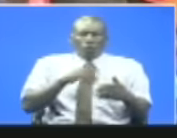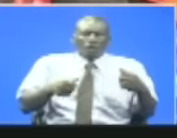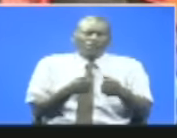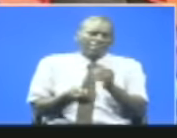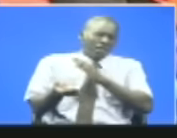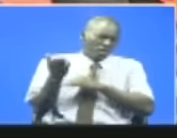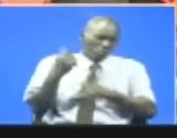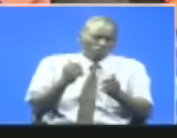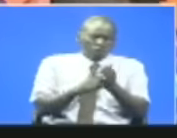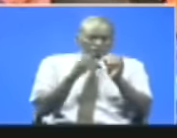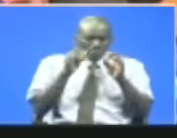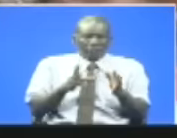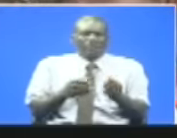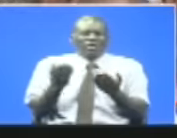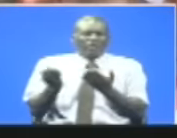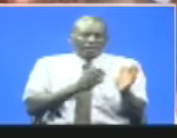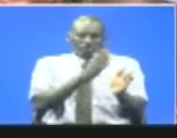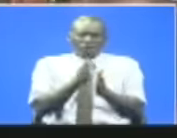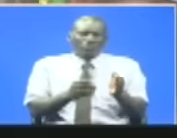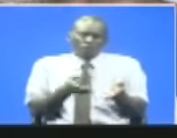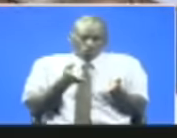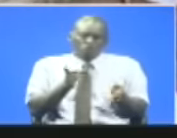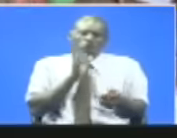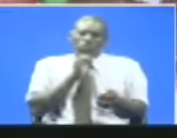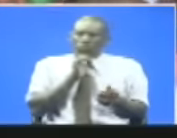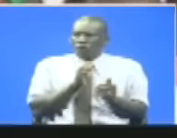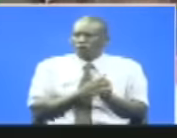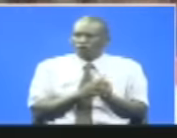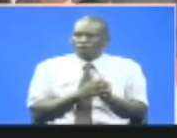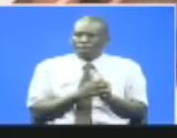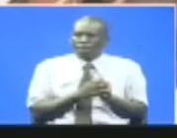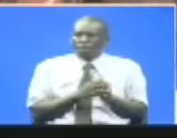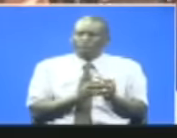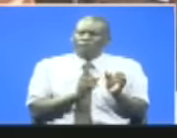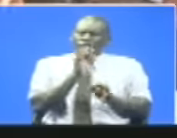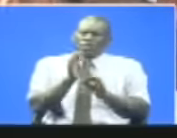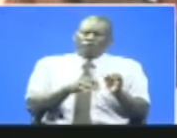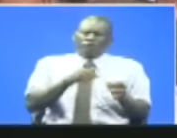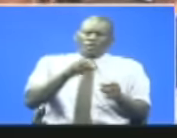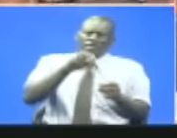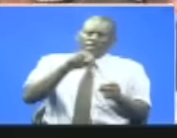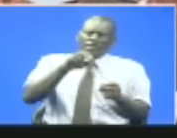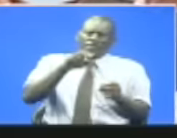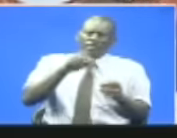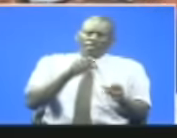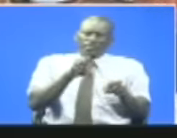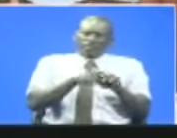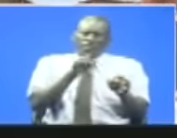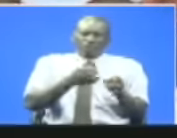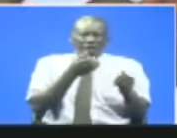tukande ya leo na ya kesho. Ukiwa Suarez, ukiwa Neymar, hata ukiwa